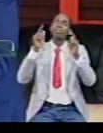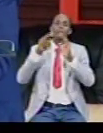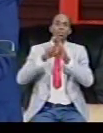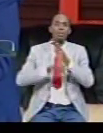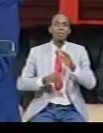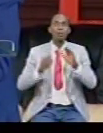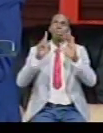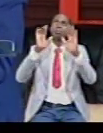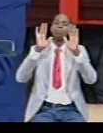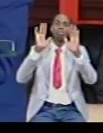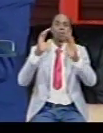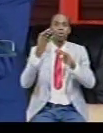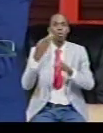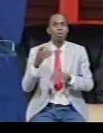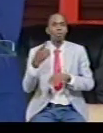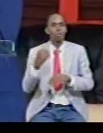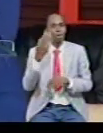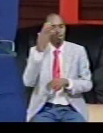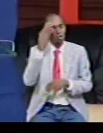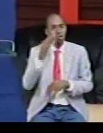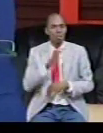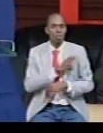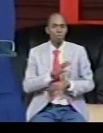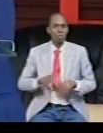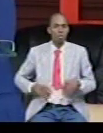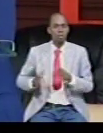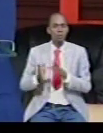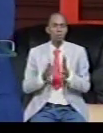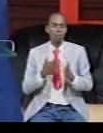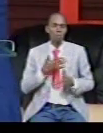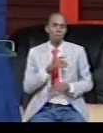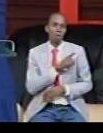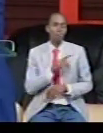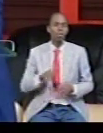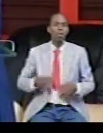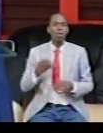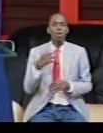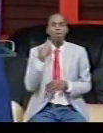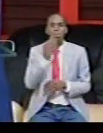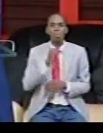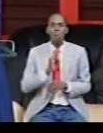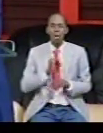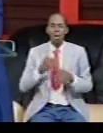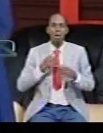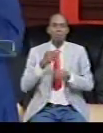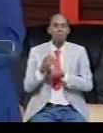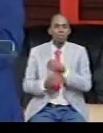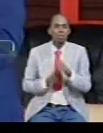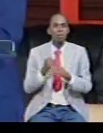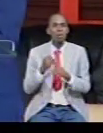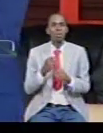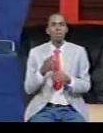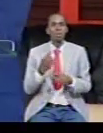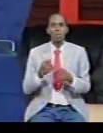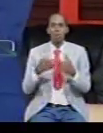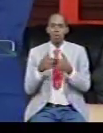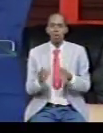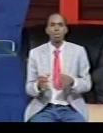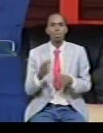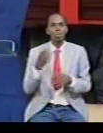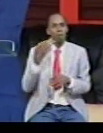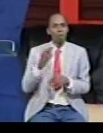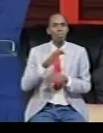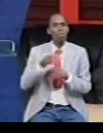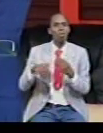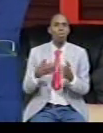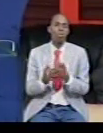Christ Jesus my Lord, for whom I have suffered the loss of all things. It was a man that used to have